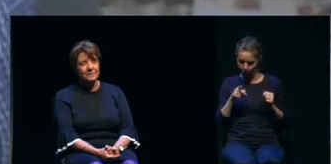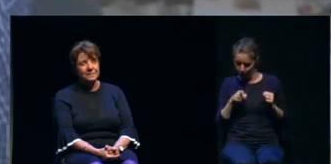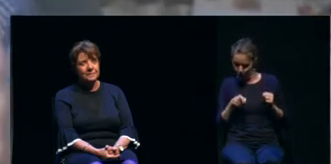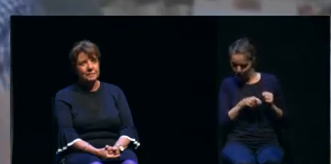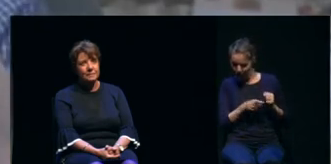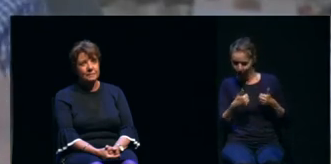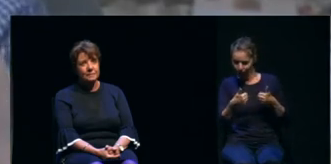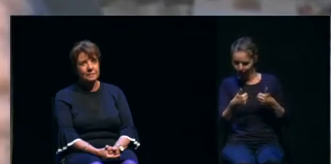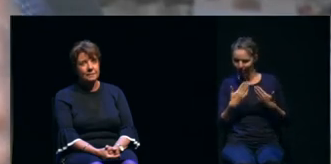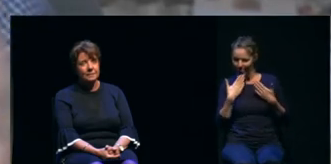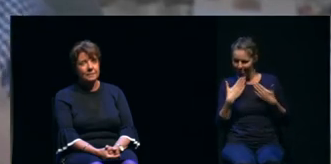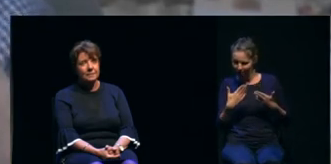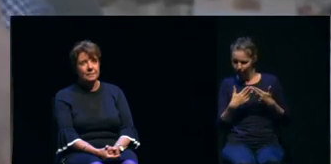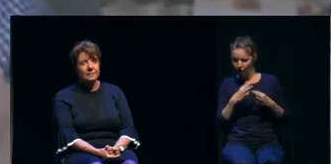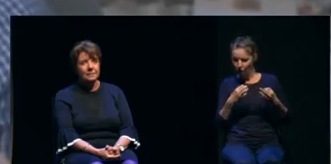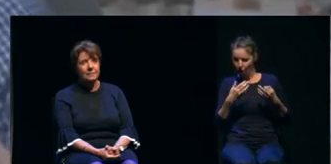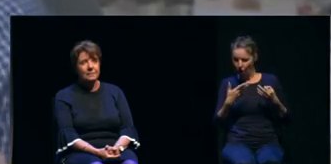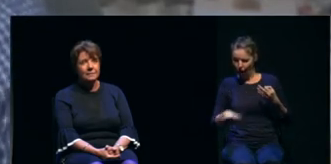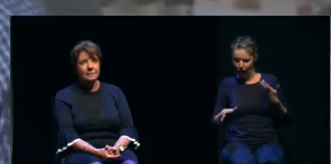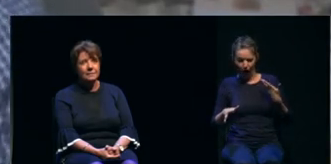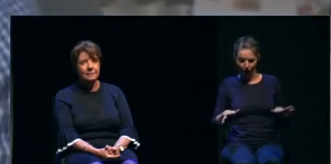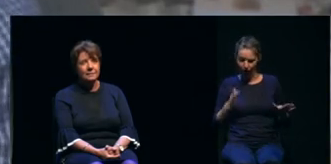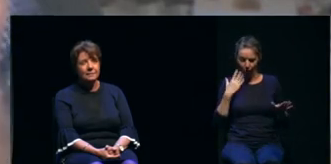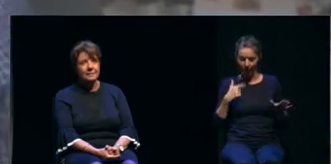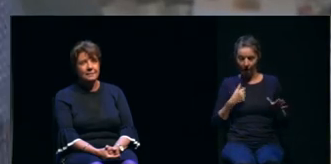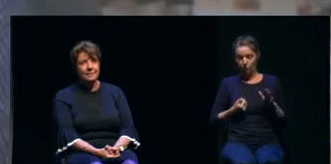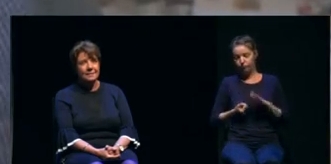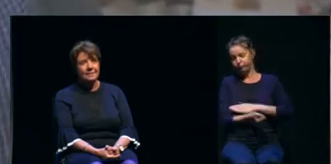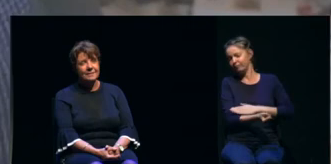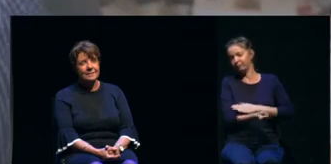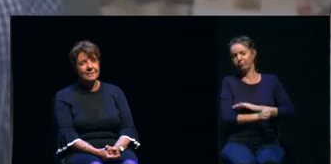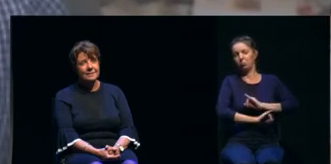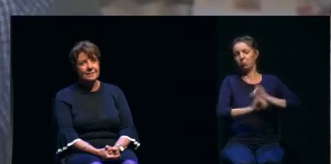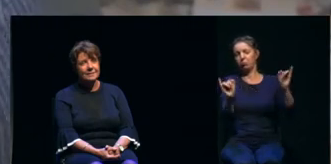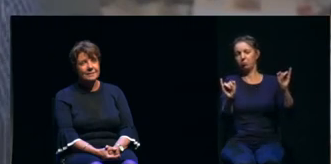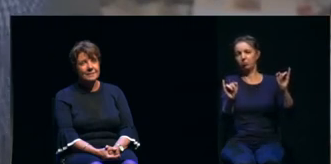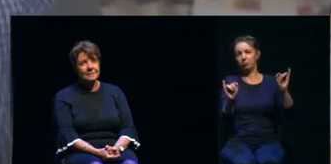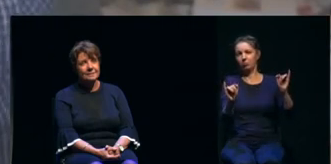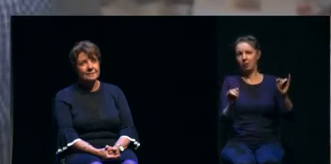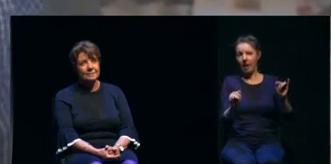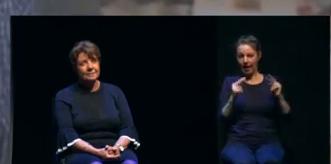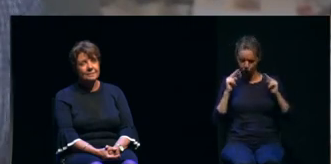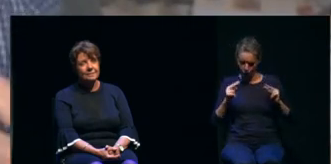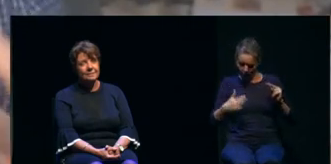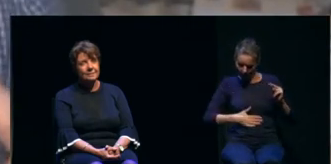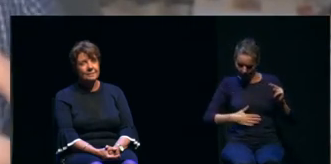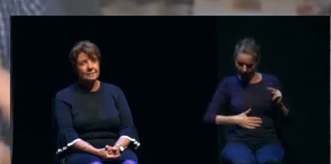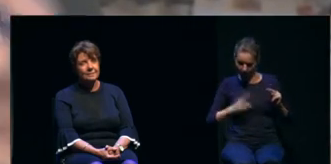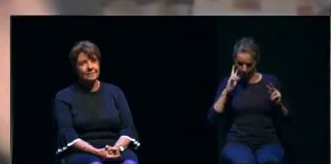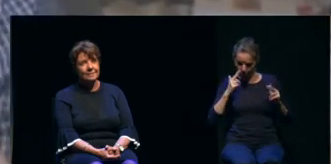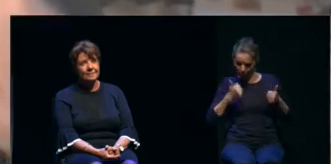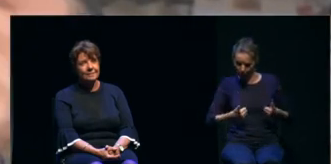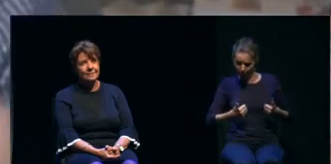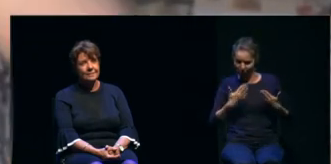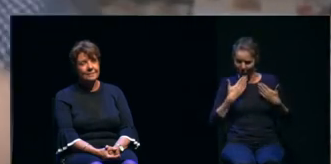good. Thank you for not falling off during that agonising birth. Then touching my belly and go, you're still there as well. Like, God, we really got